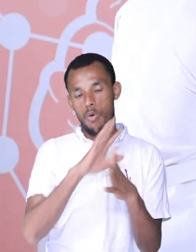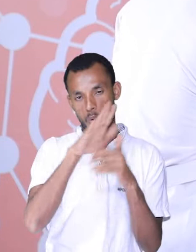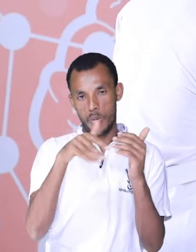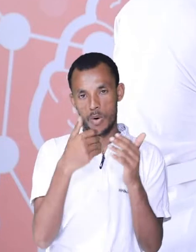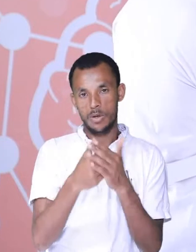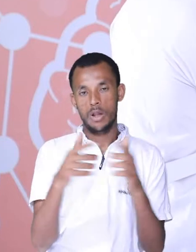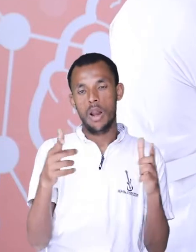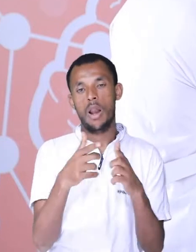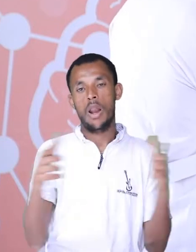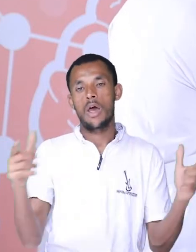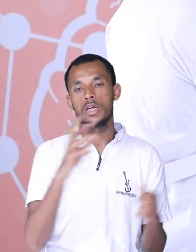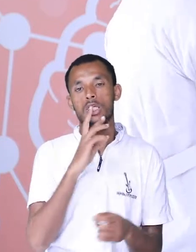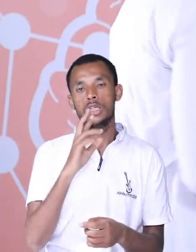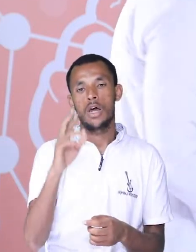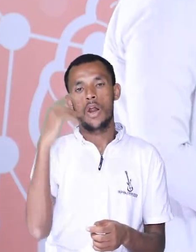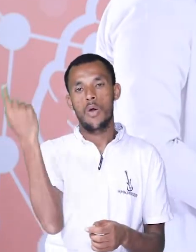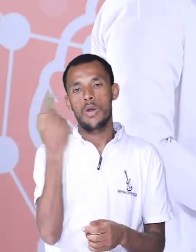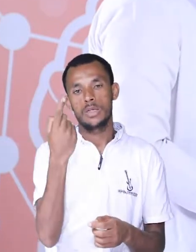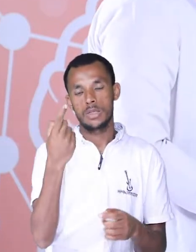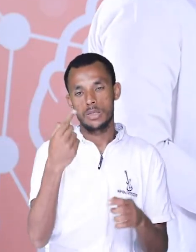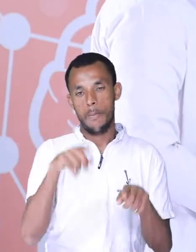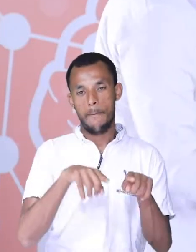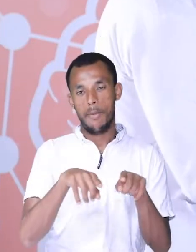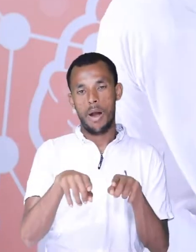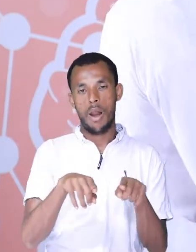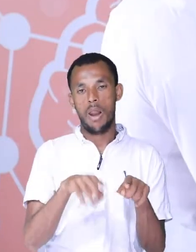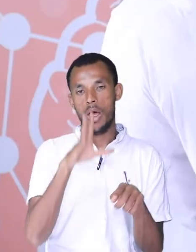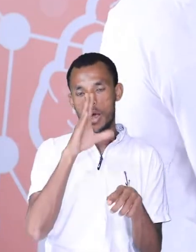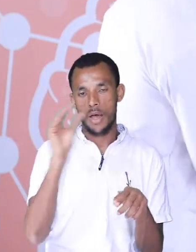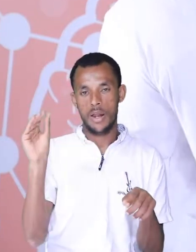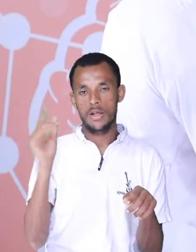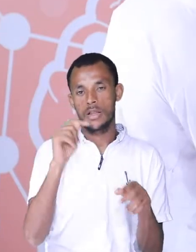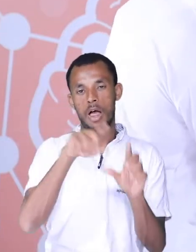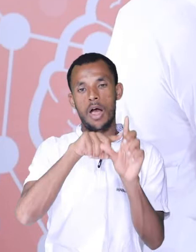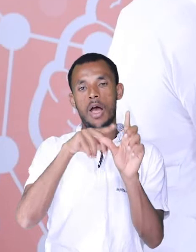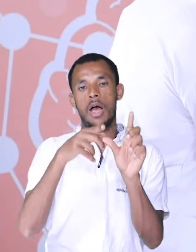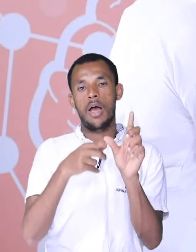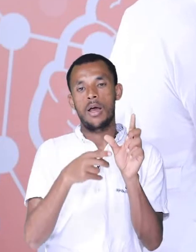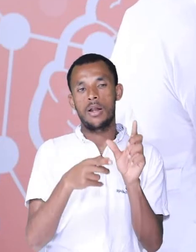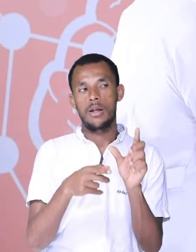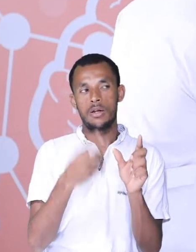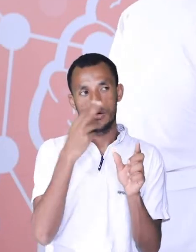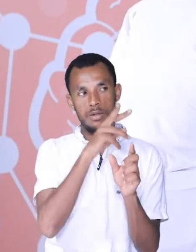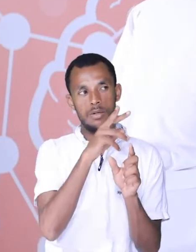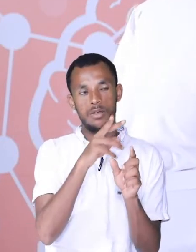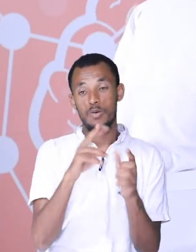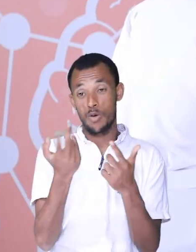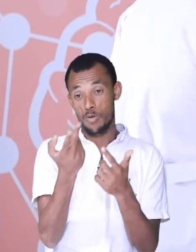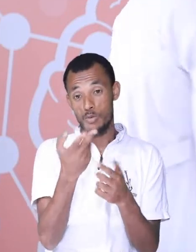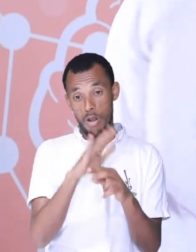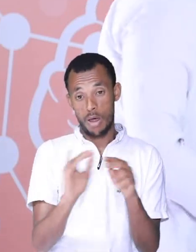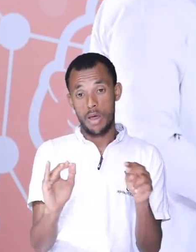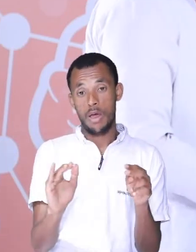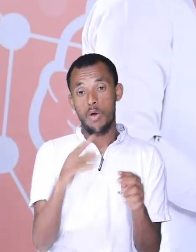always lines are always parallel. And the angle that makes here and here